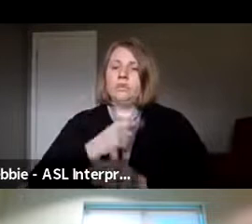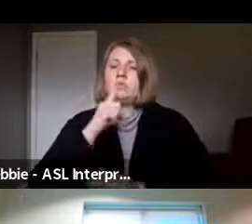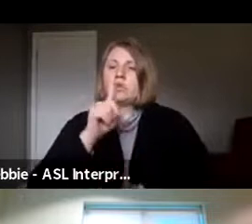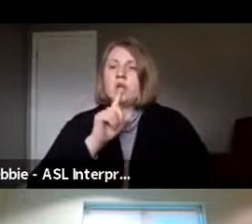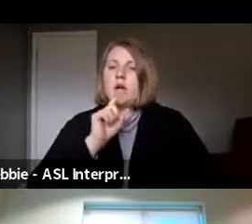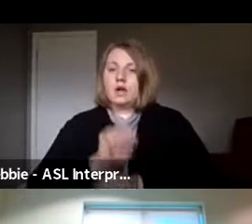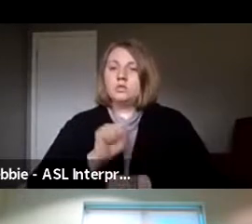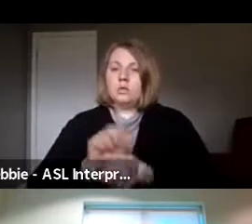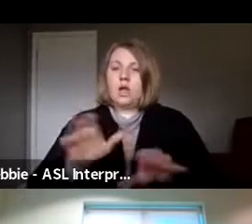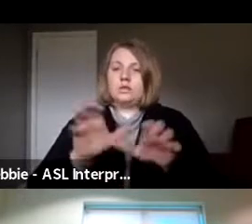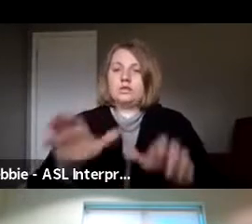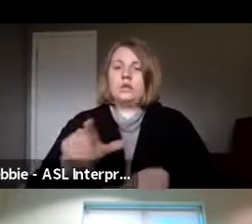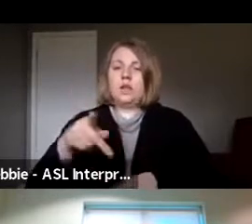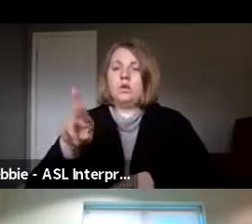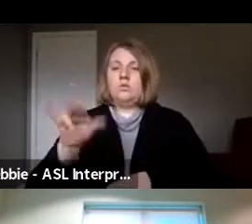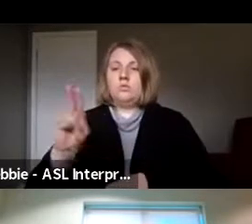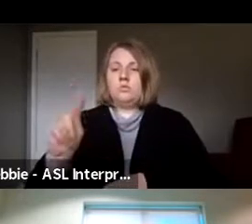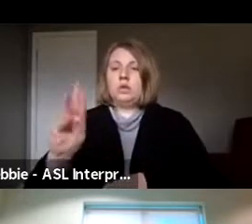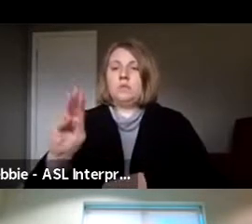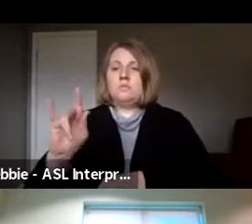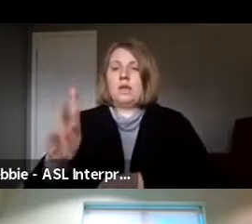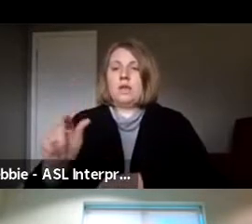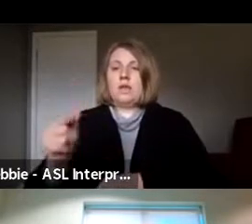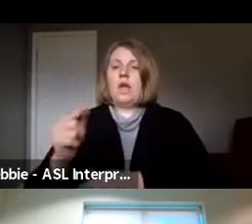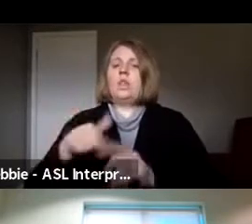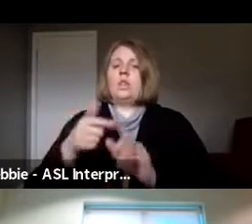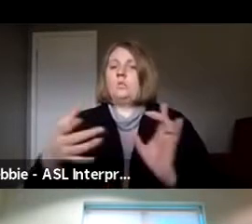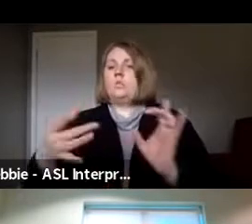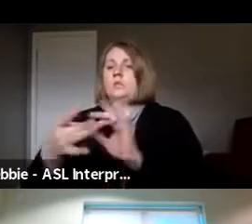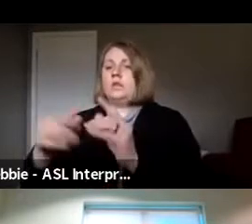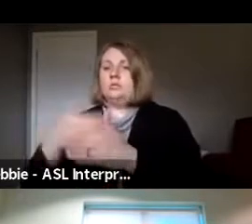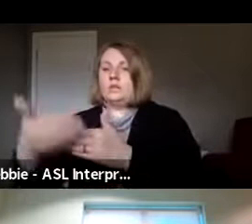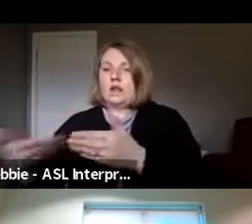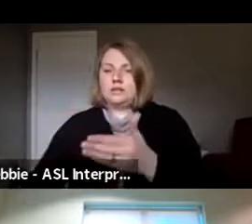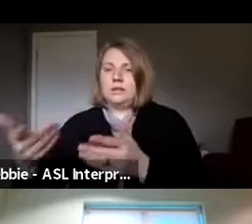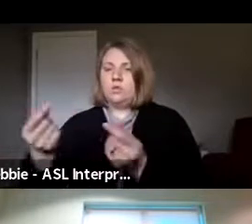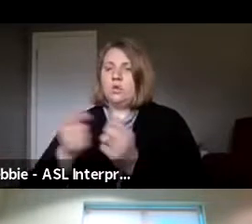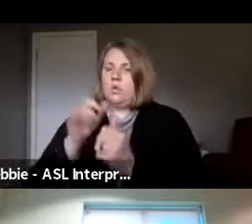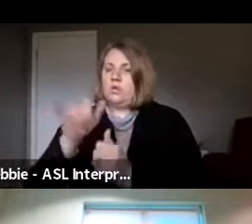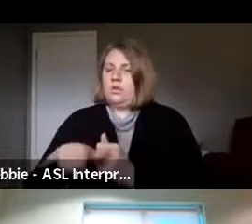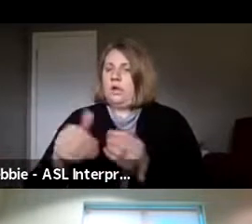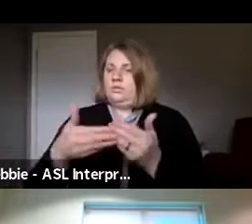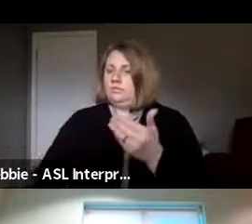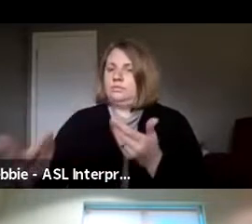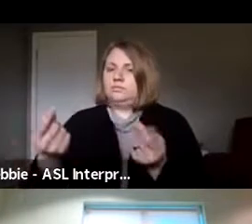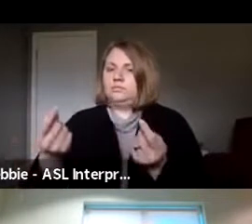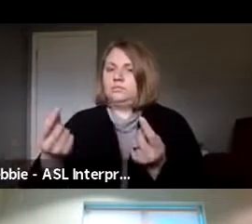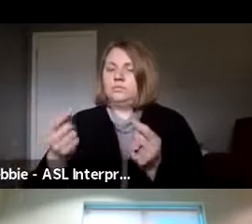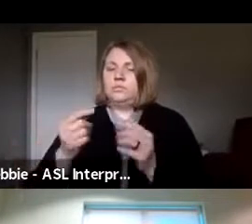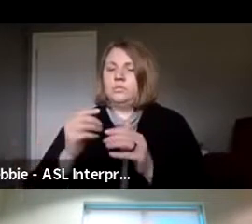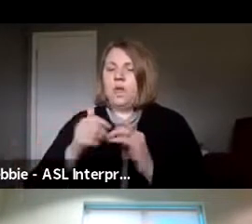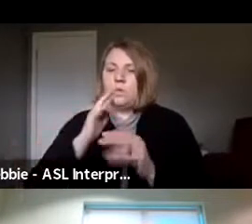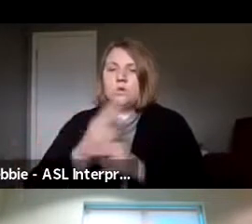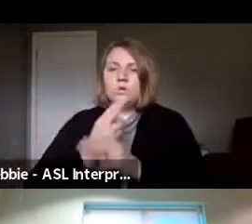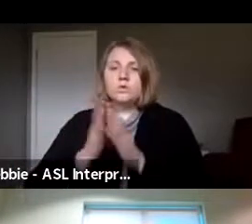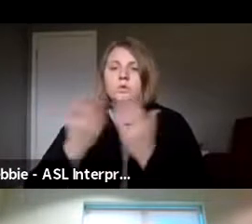printmaking. But then we tie that into the next thing. What are you going to do with the print? How are you going to use the